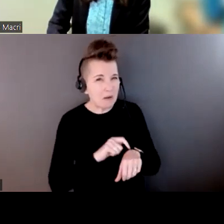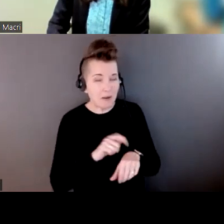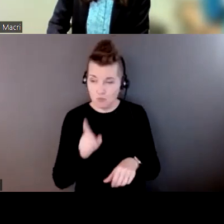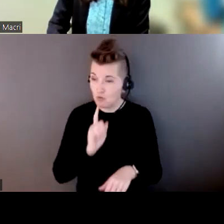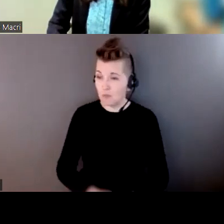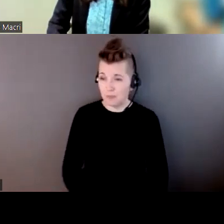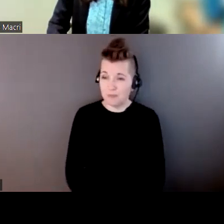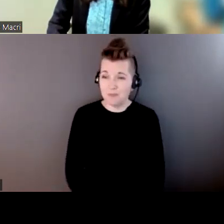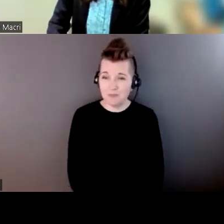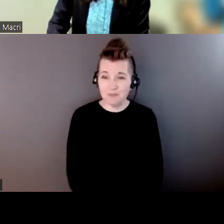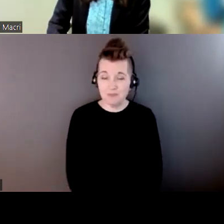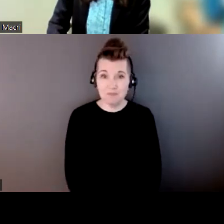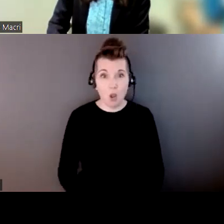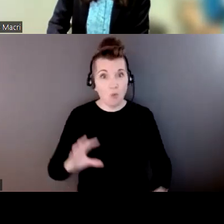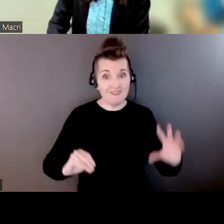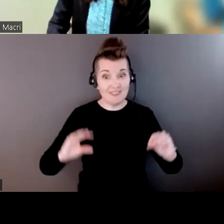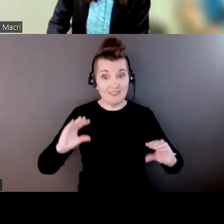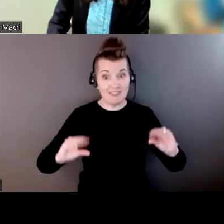It's almost 50-50, actually.